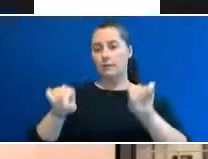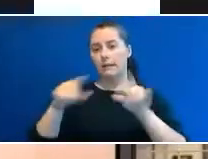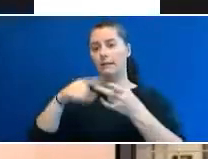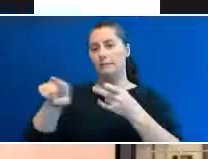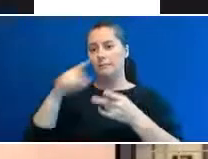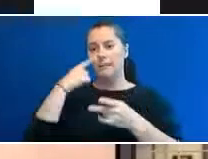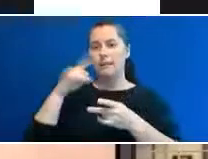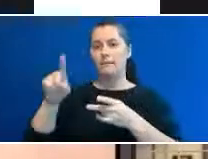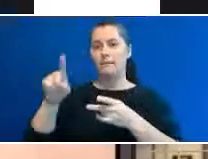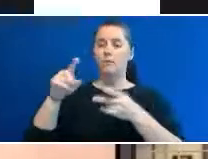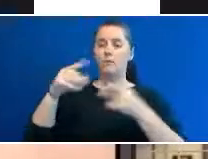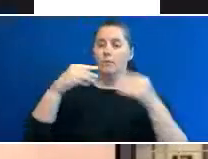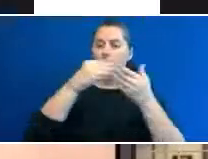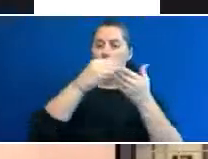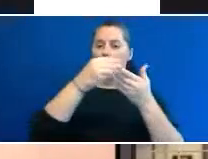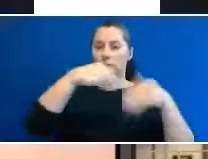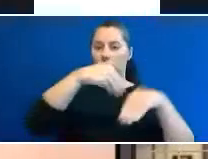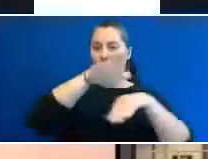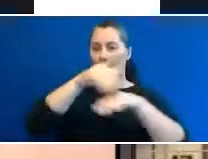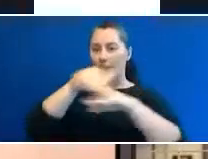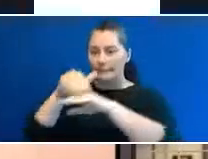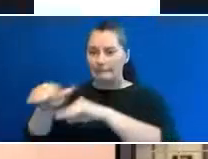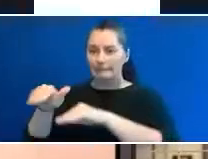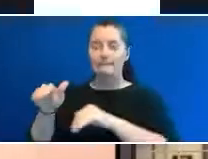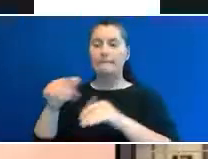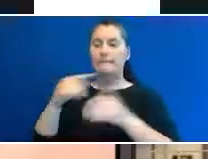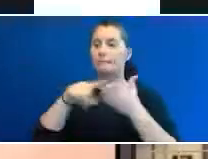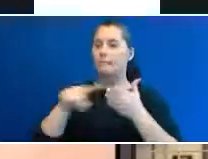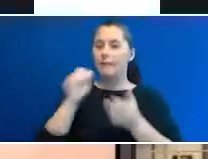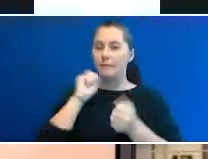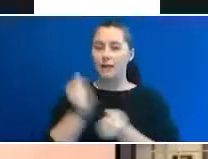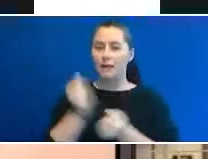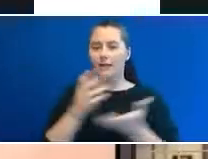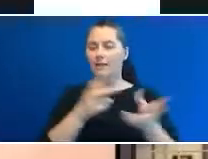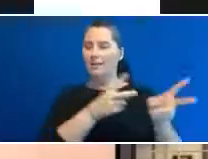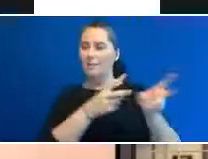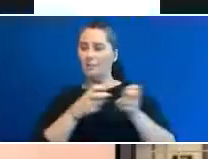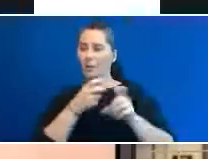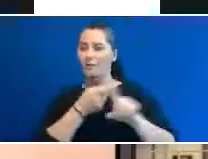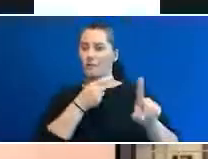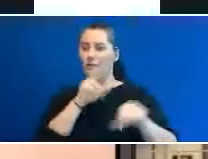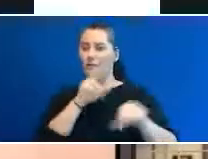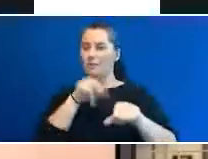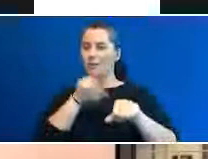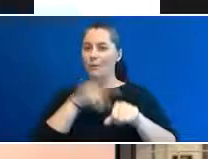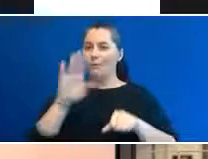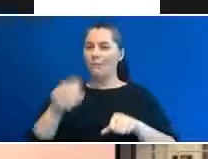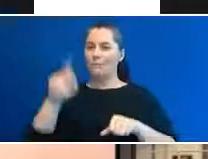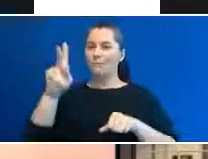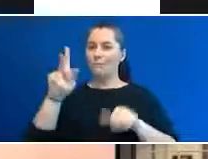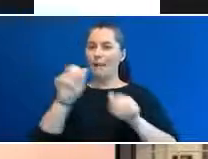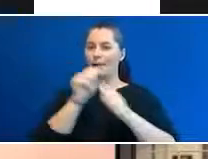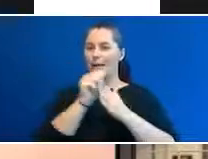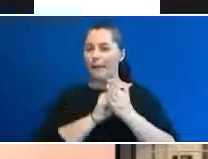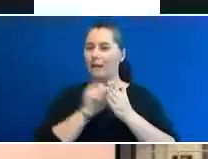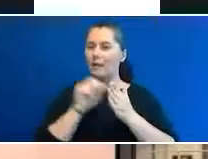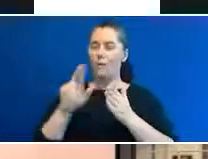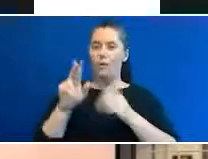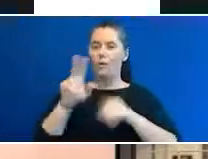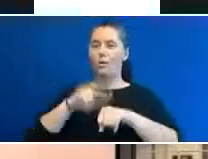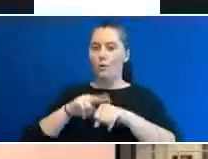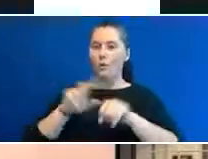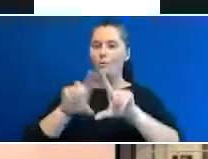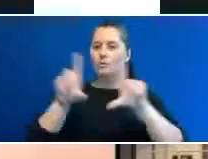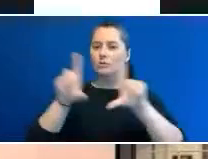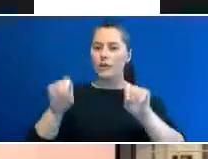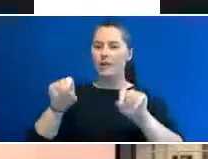we'll pay for everything to be sent out for you. This is just pulled from your regular bank account like a regular check or ACH. In today's world where people are